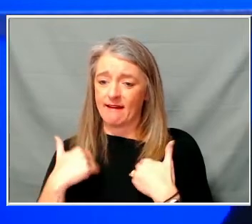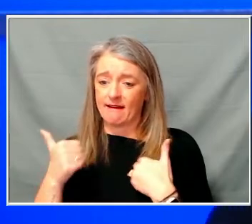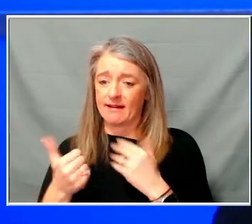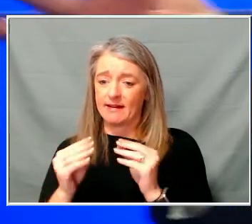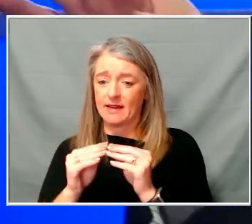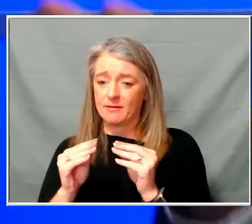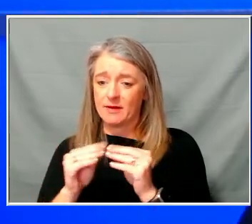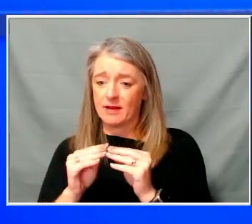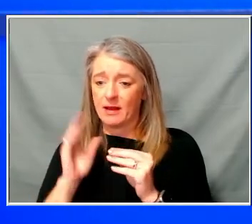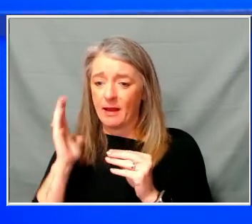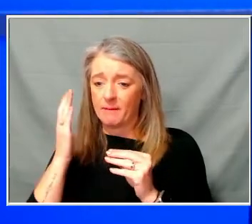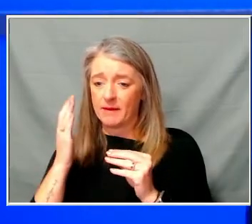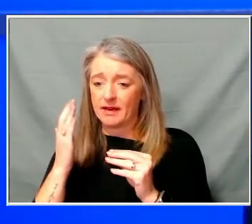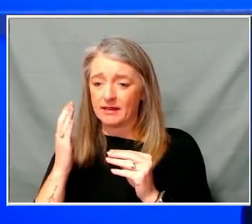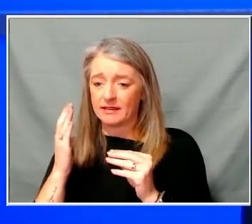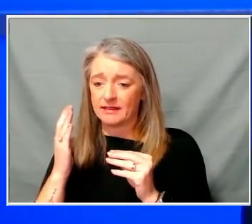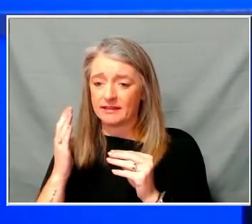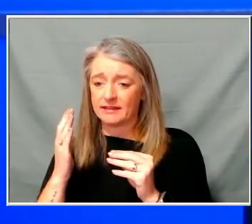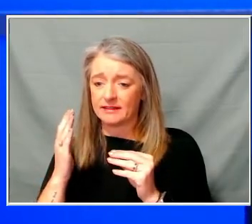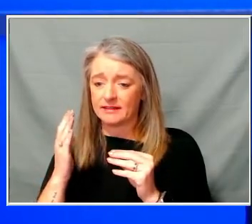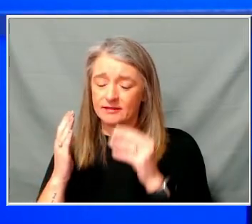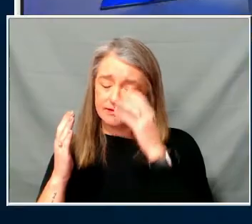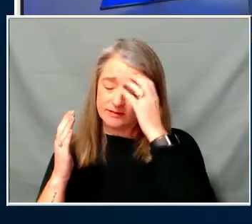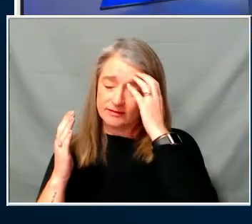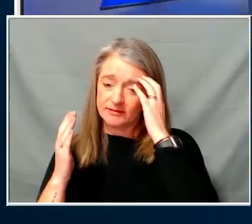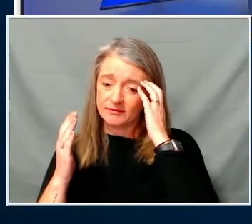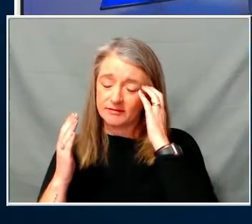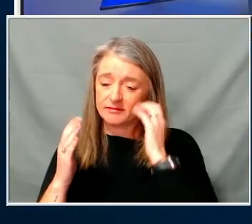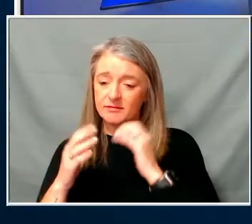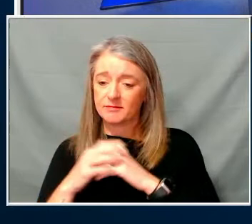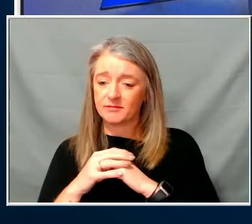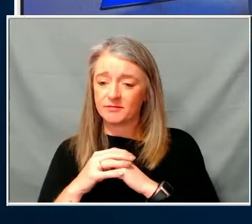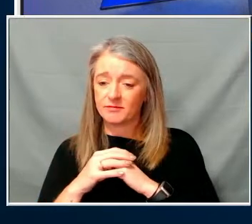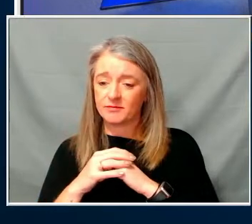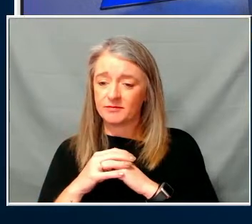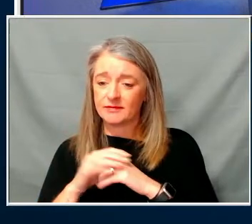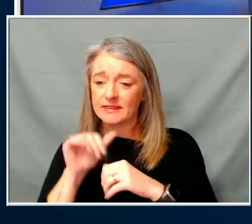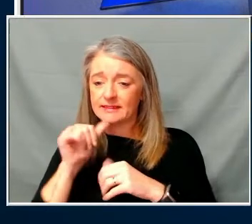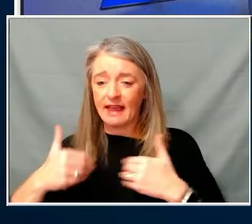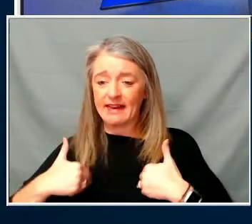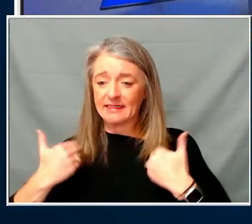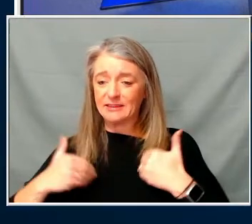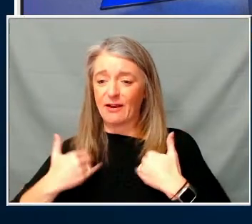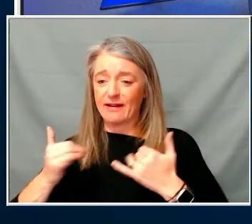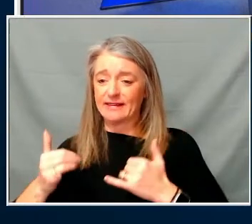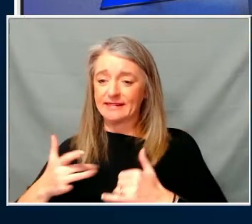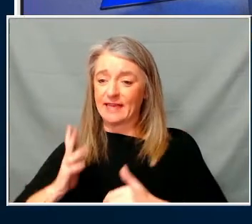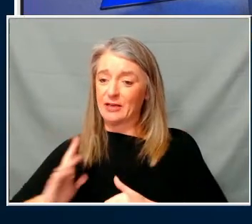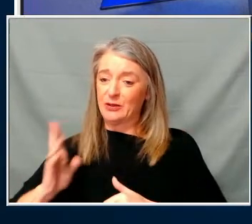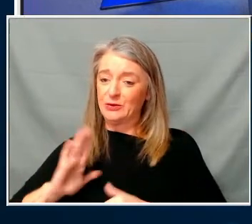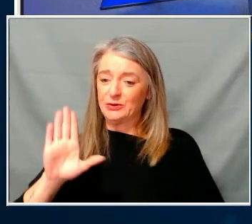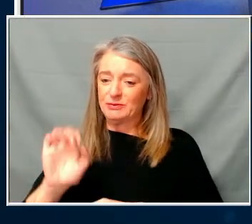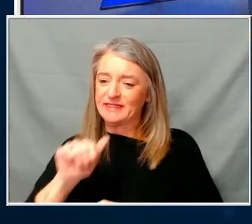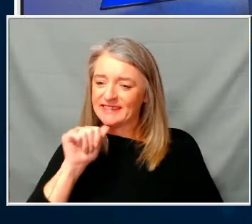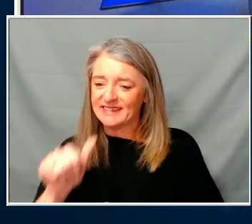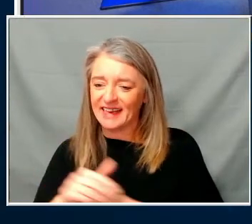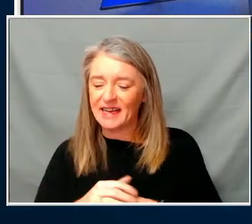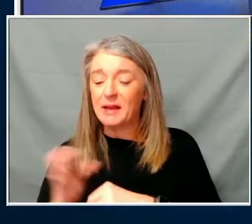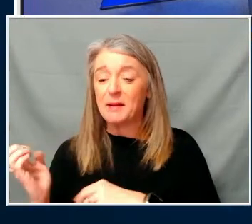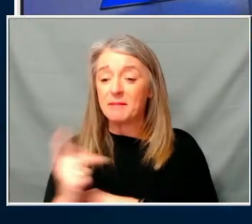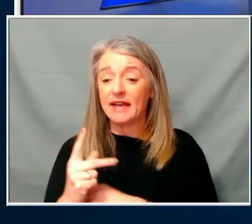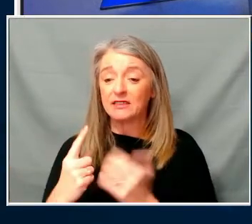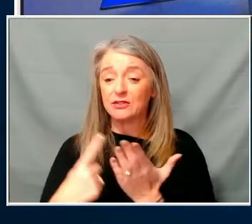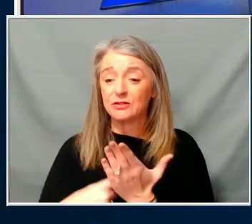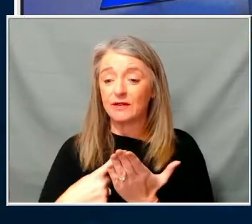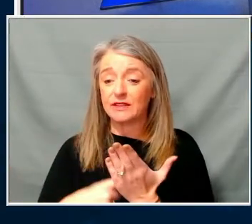apparently that got discarded for some other. You're really not. Memory. You're not the spring chicken that you claim to be. Now, but this goes back to our conversation about habits.